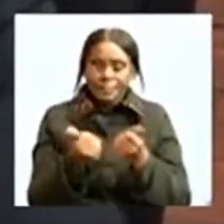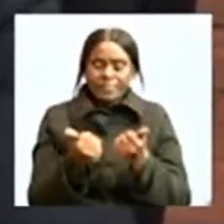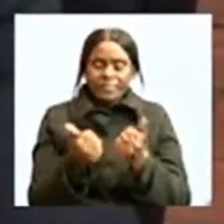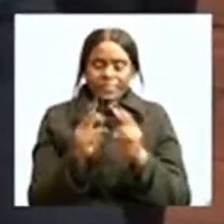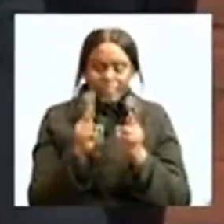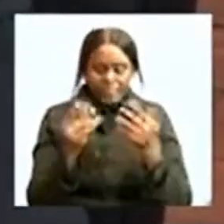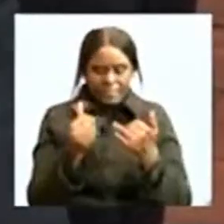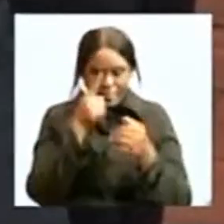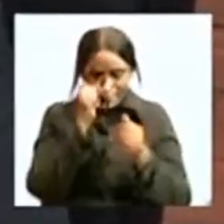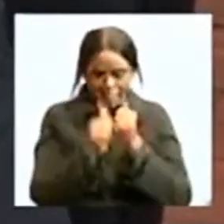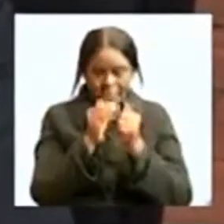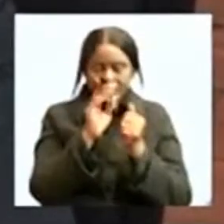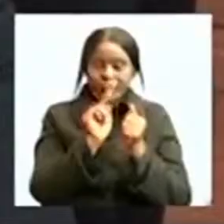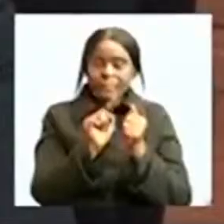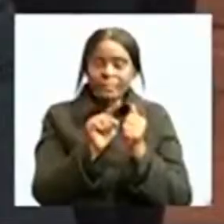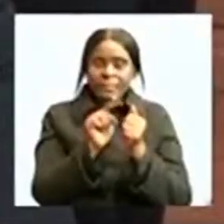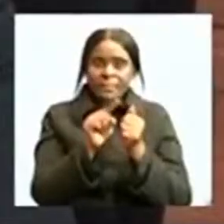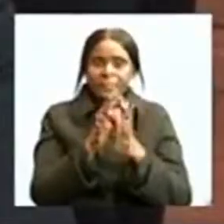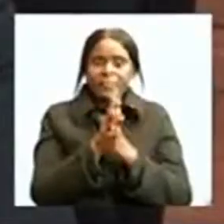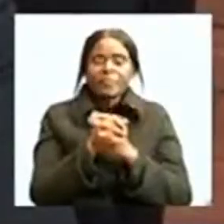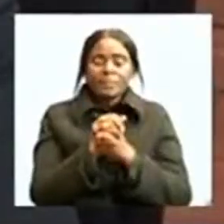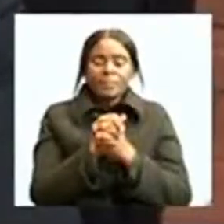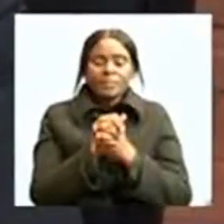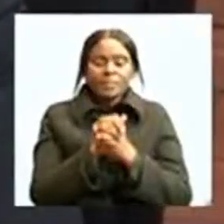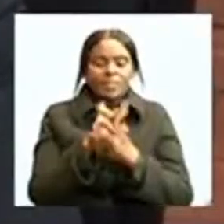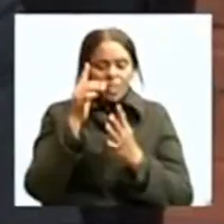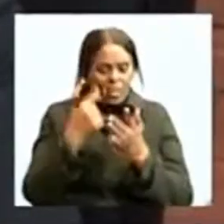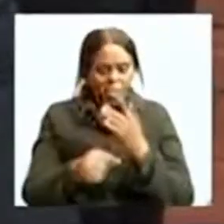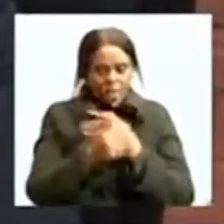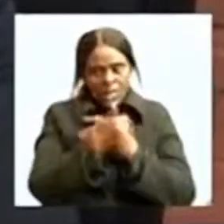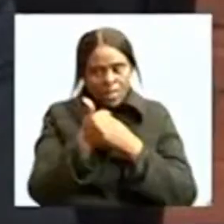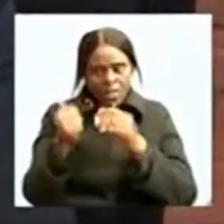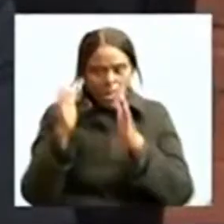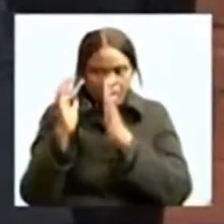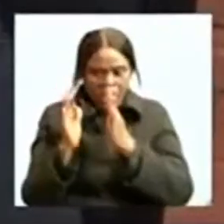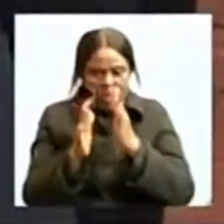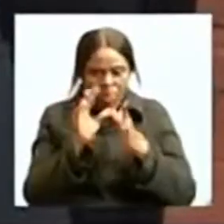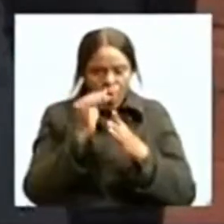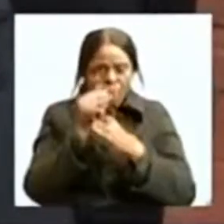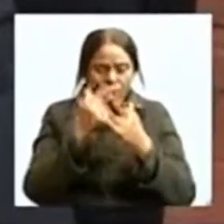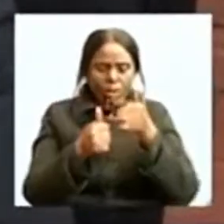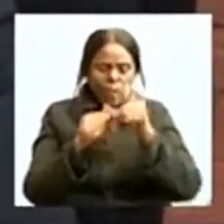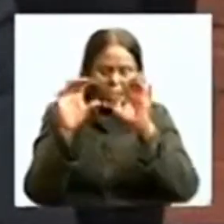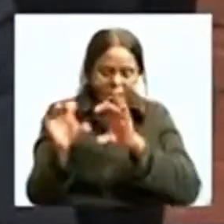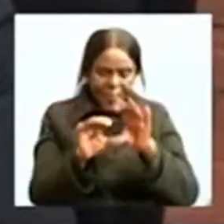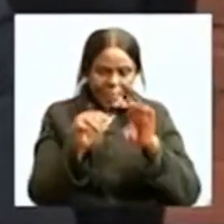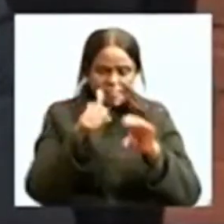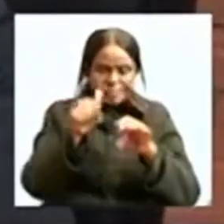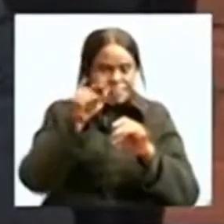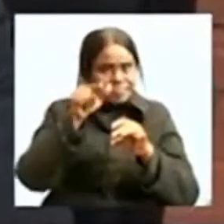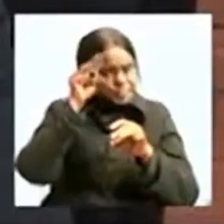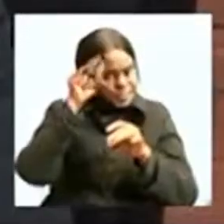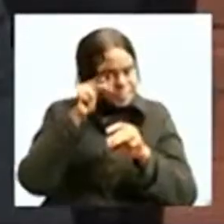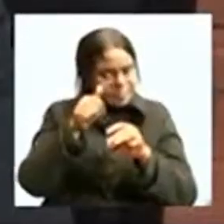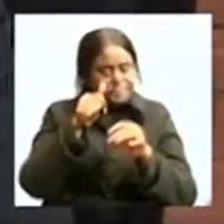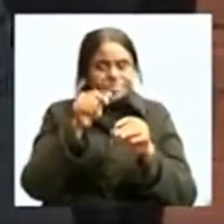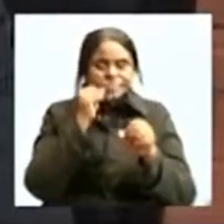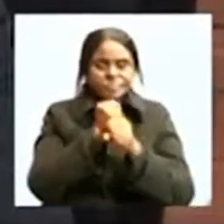So, because of that, what other measures, or what are you doing as a ministry